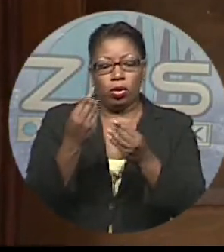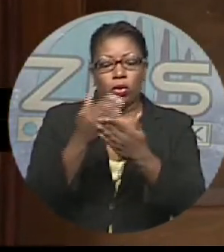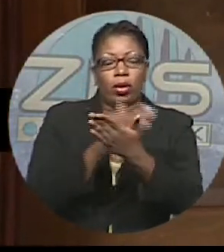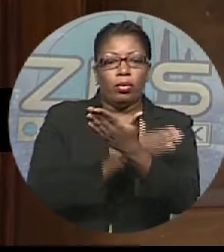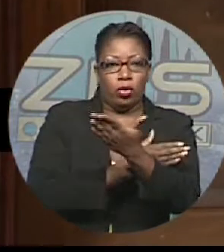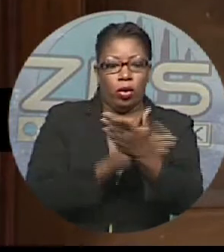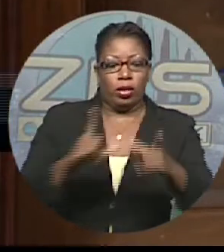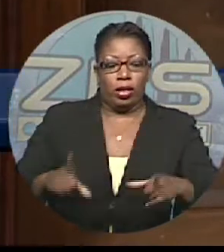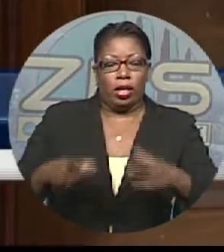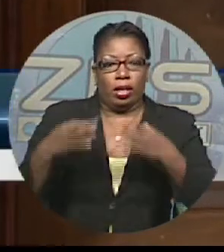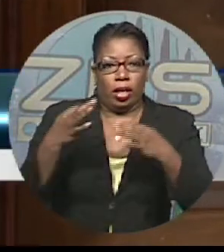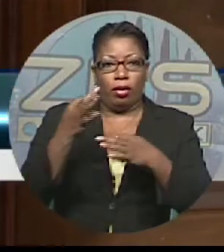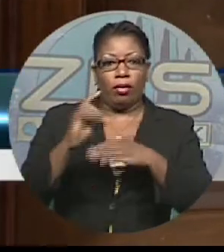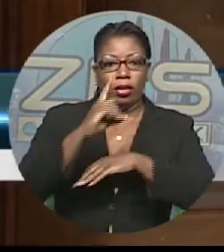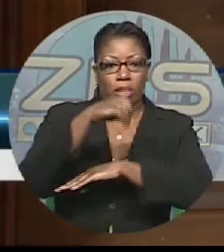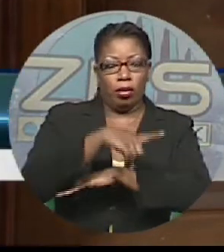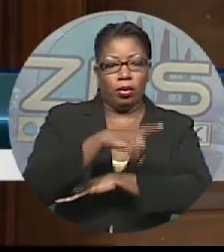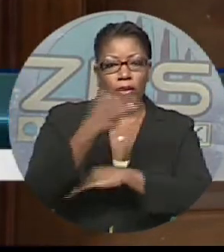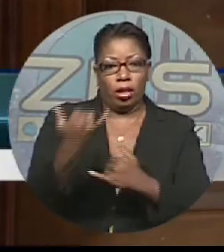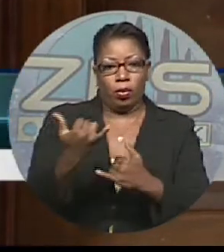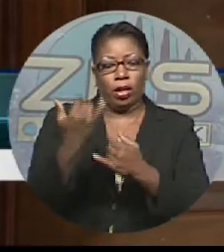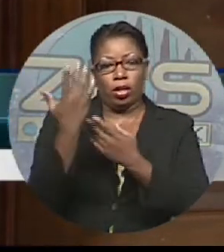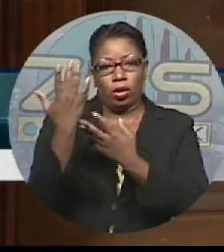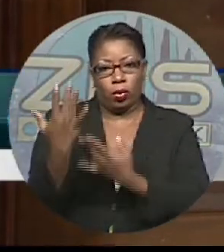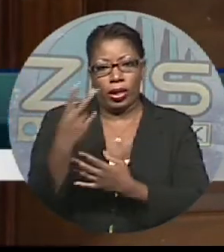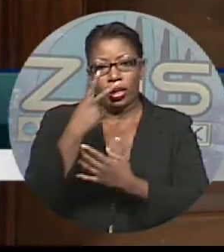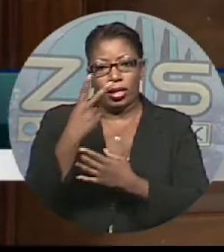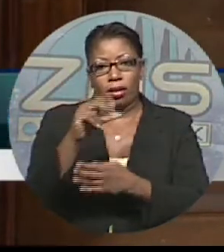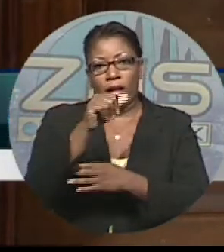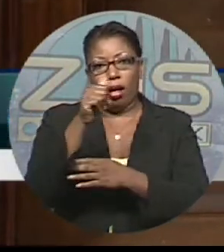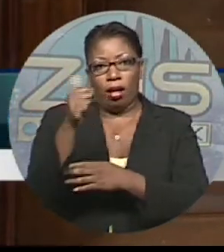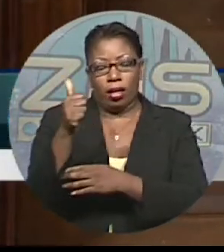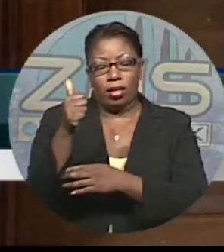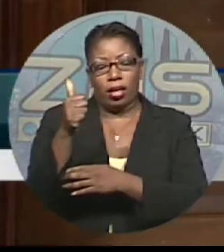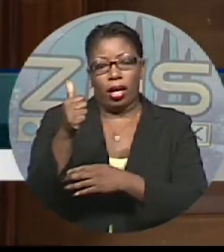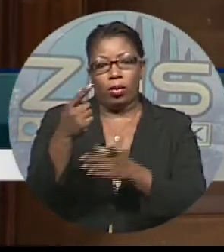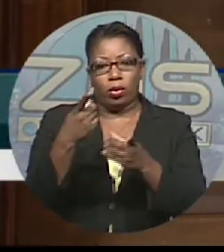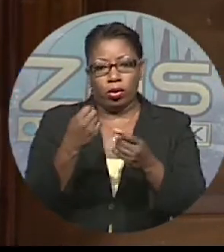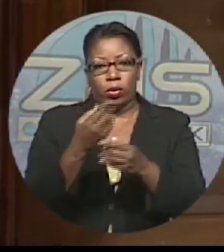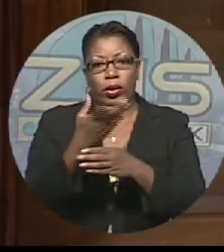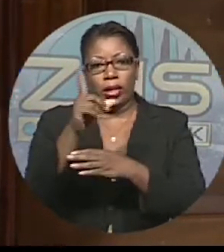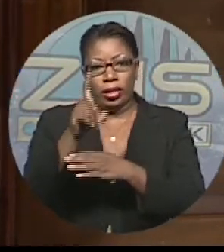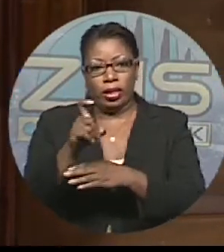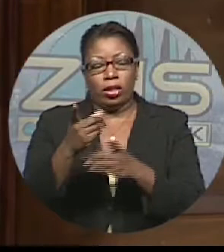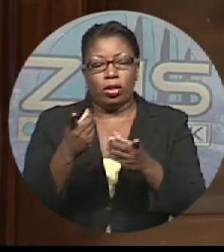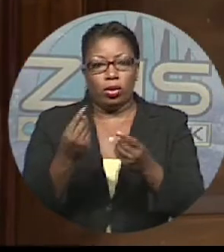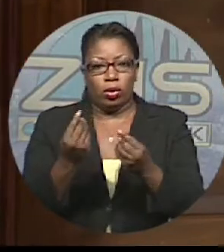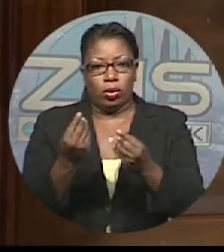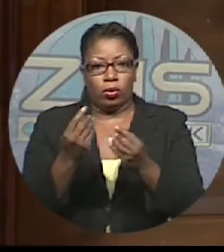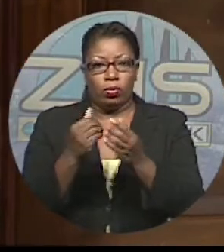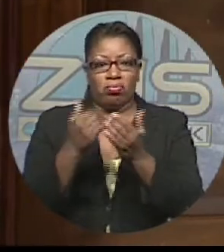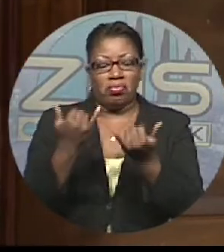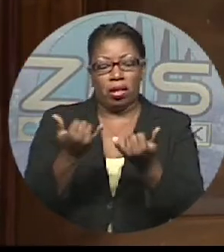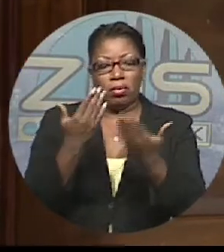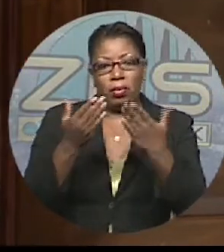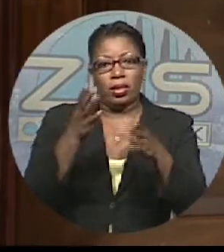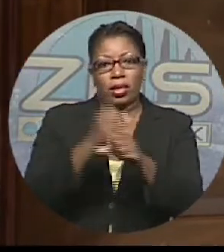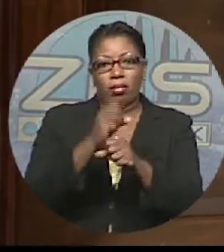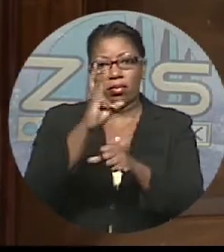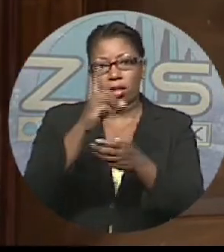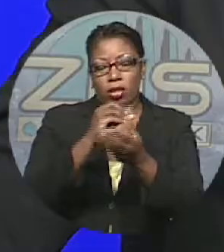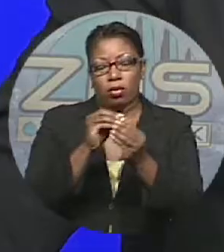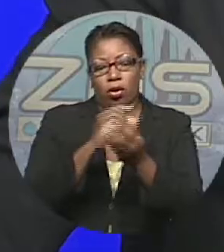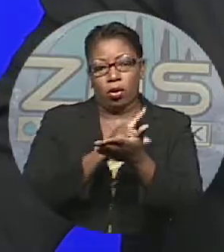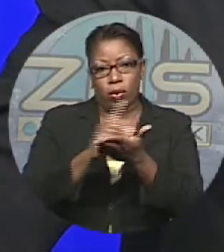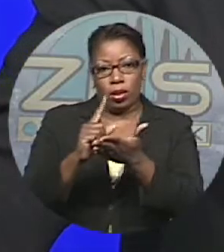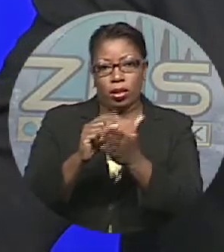dolphins, ReEarth will first have to wait to see if the other side will appeal, and that could take up to 6 weeks. Vern Carey, ZNS Network